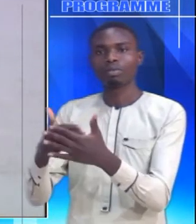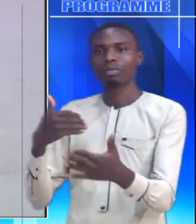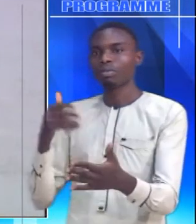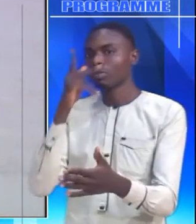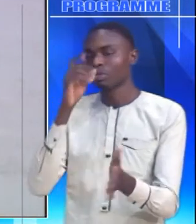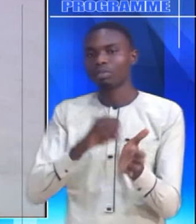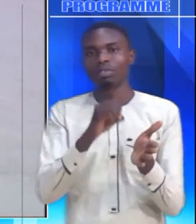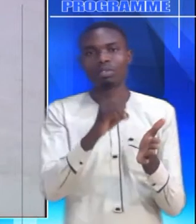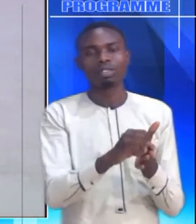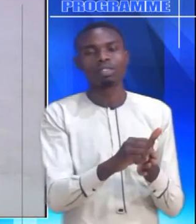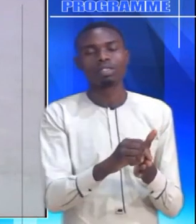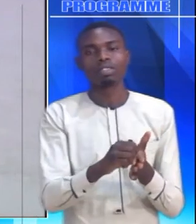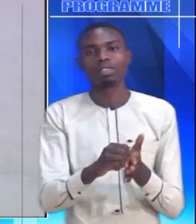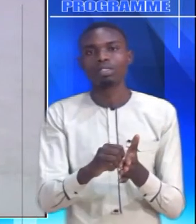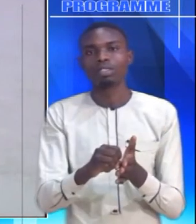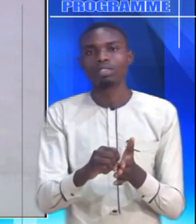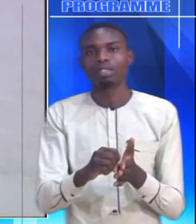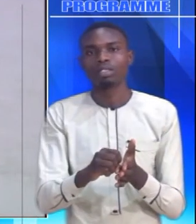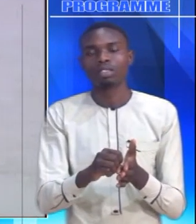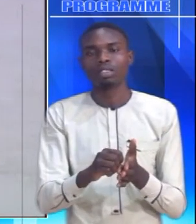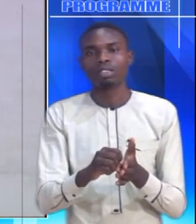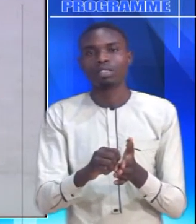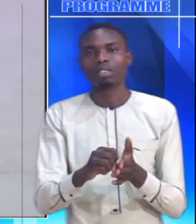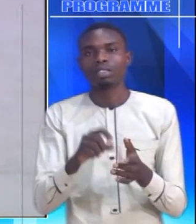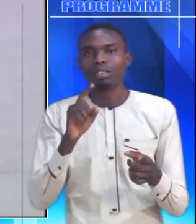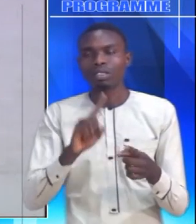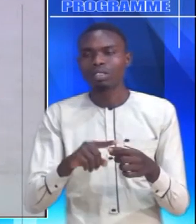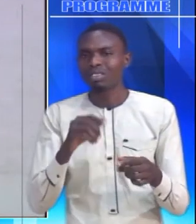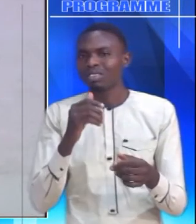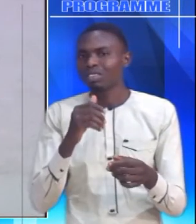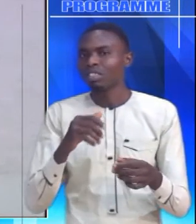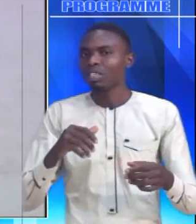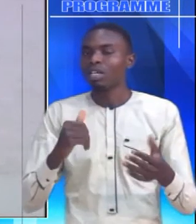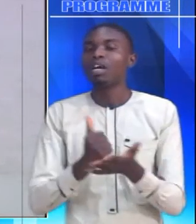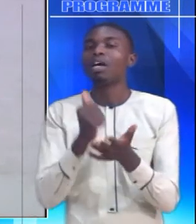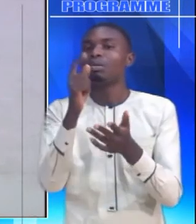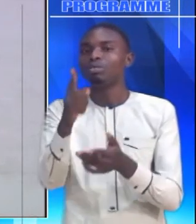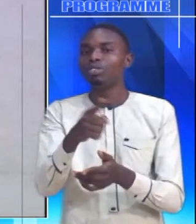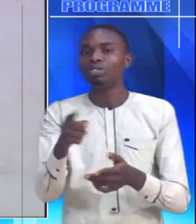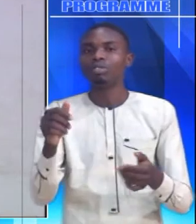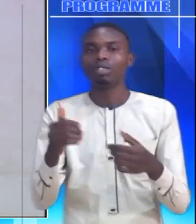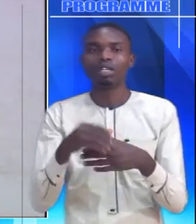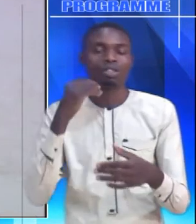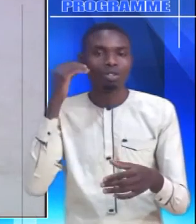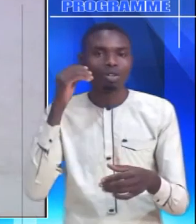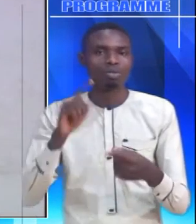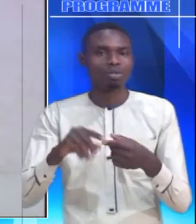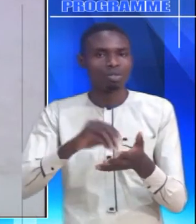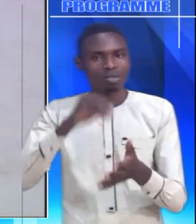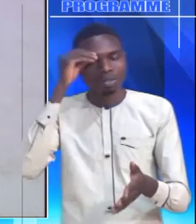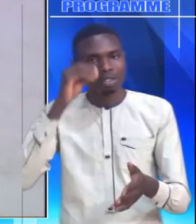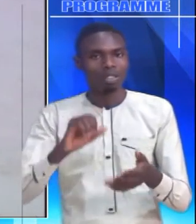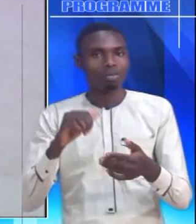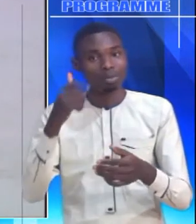of COVID-19 pandemic affecting the world, to assist you students at